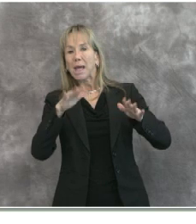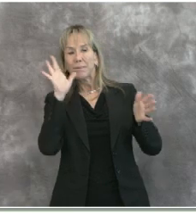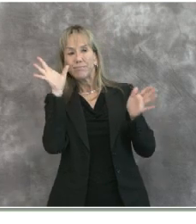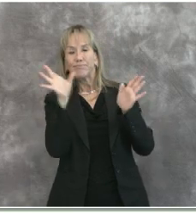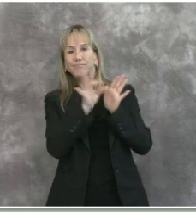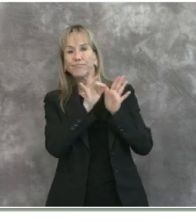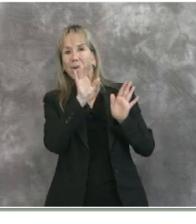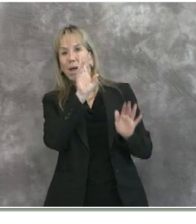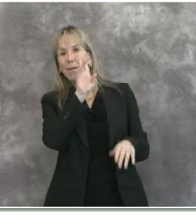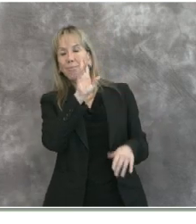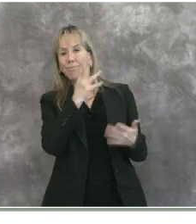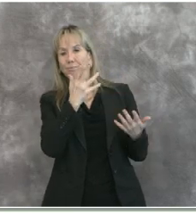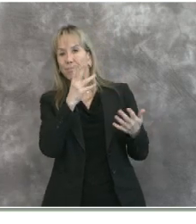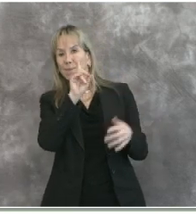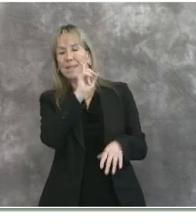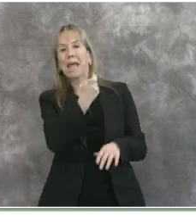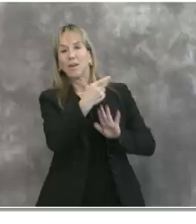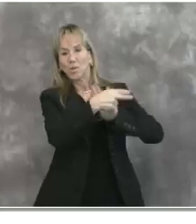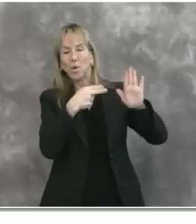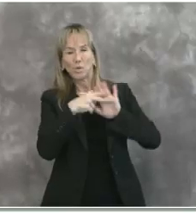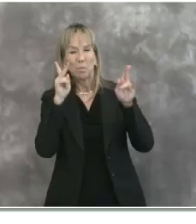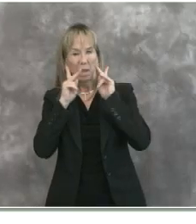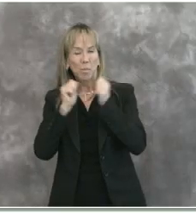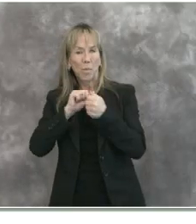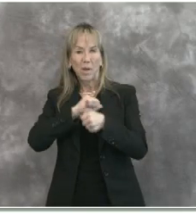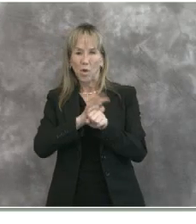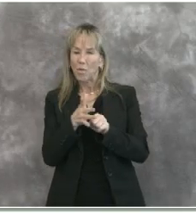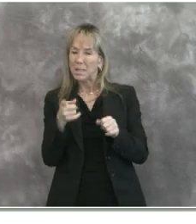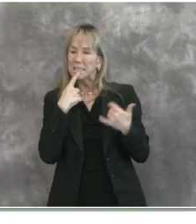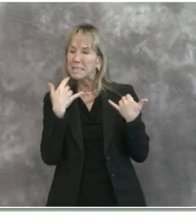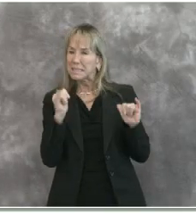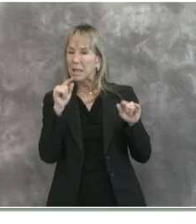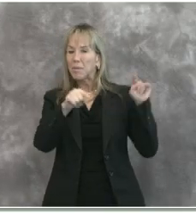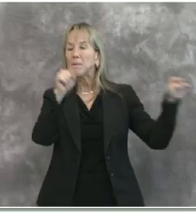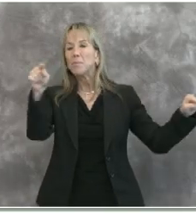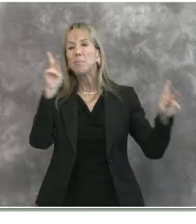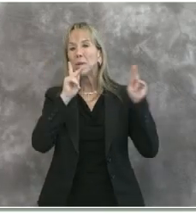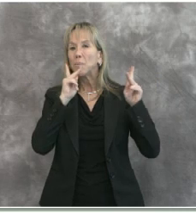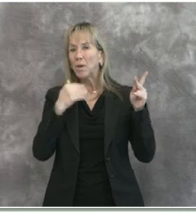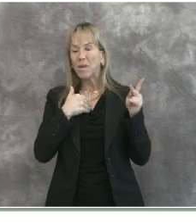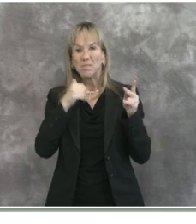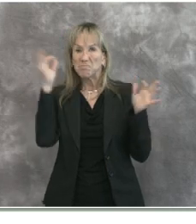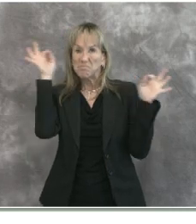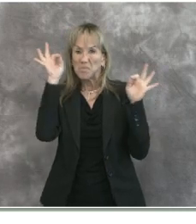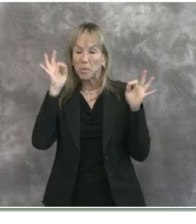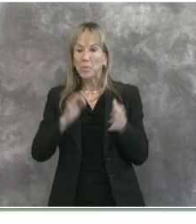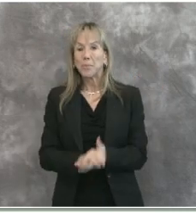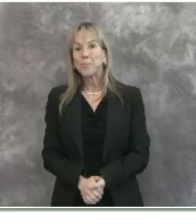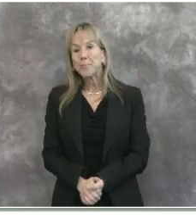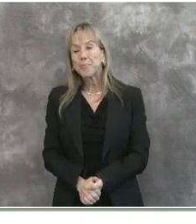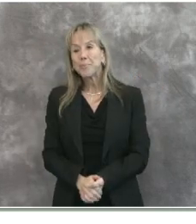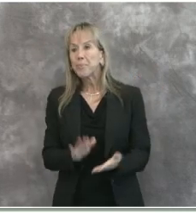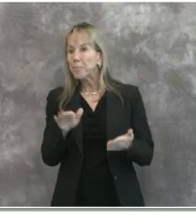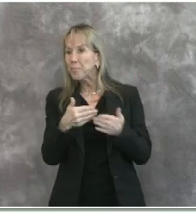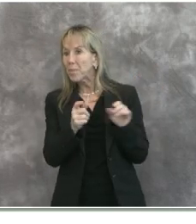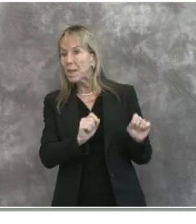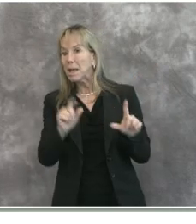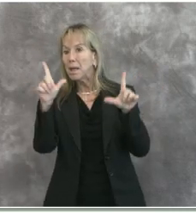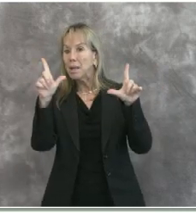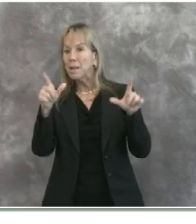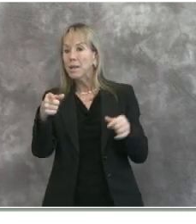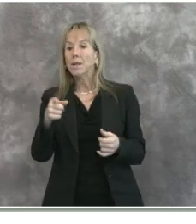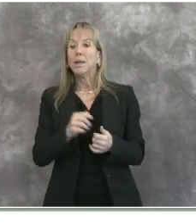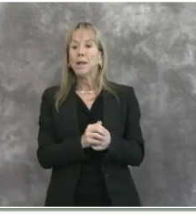community. Of the 96 deaths, and I think this is on the next slide. Yeah, there we go.